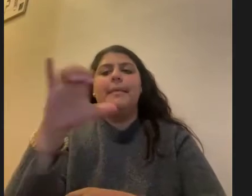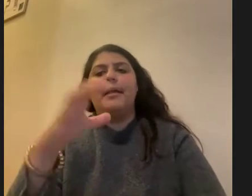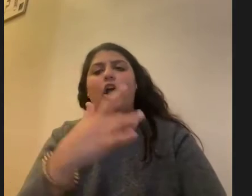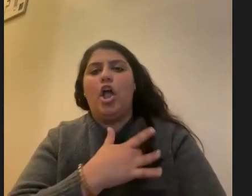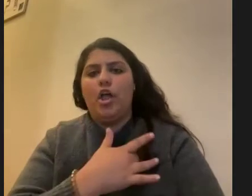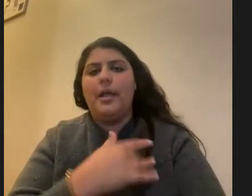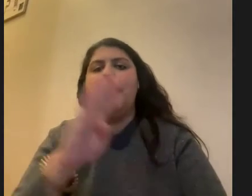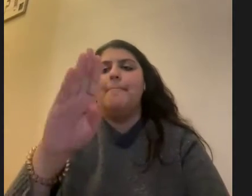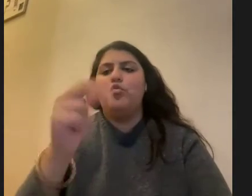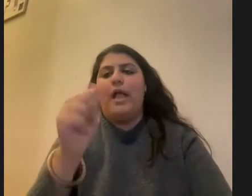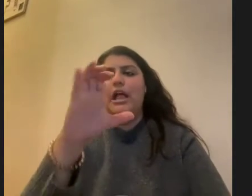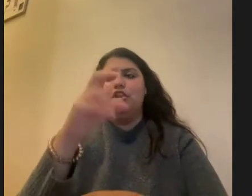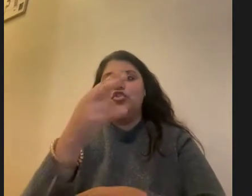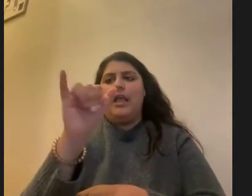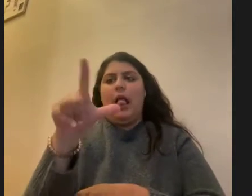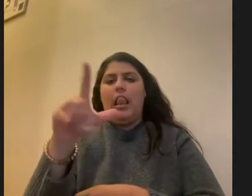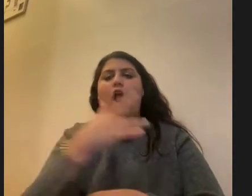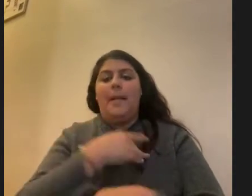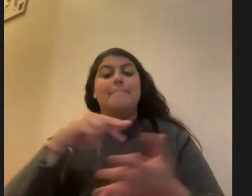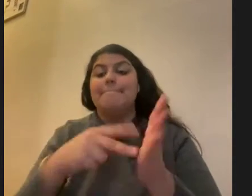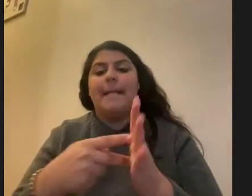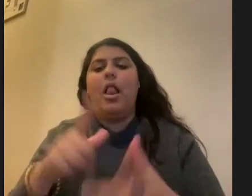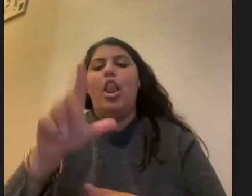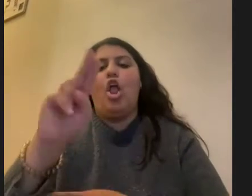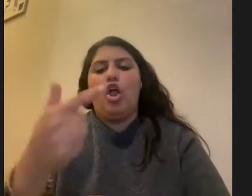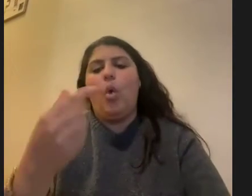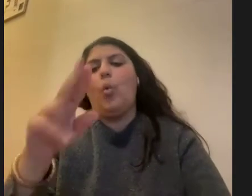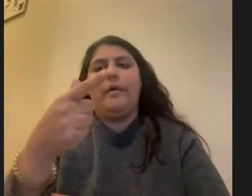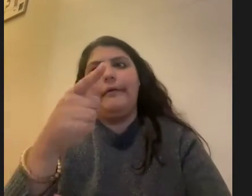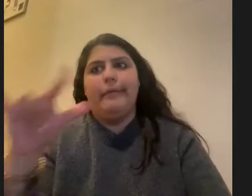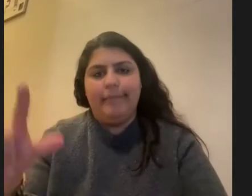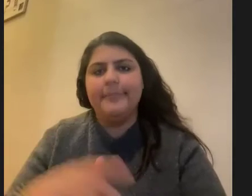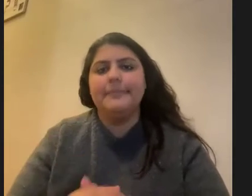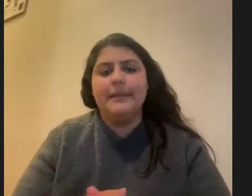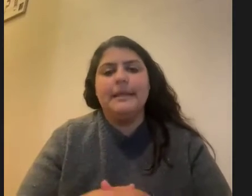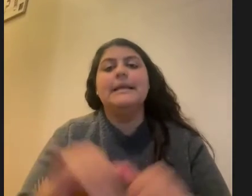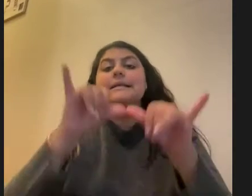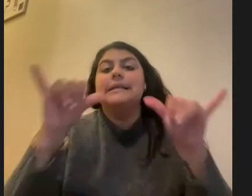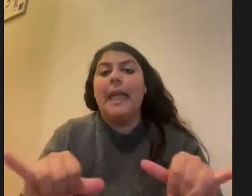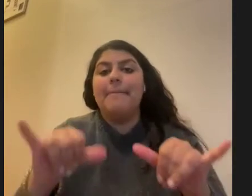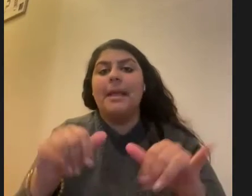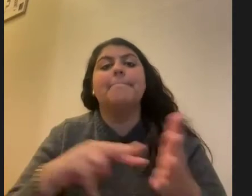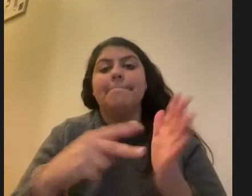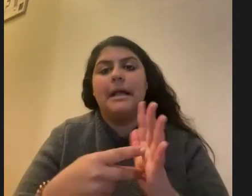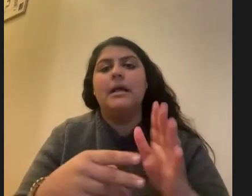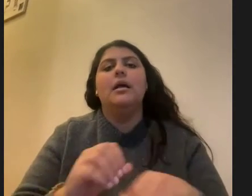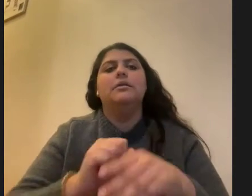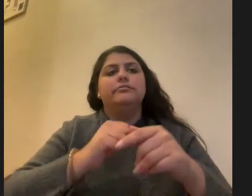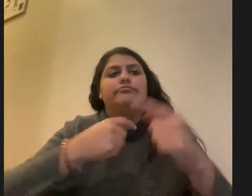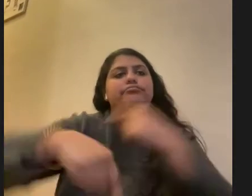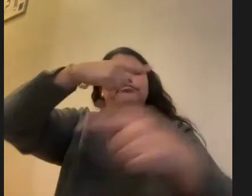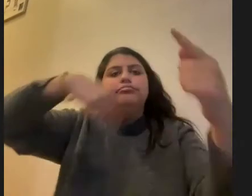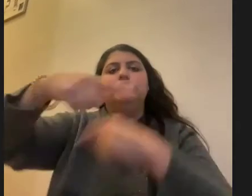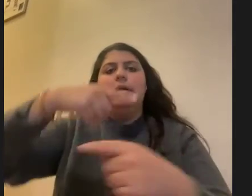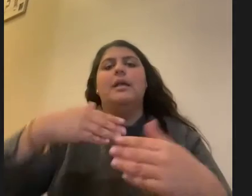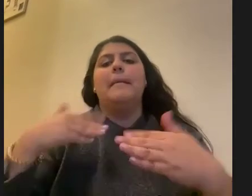branchial hearts. So branchial means lung, gill, basically. Systemic pumps the blood out to the rest of the body. So one for each